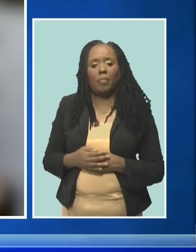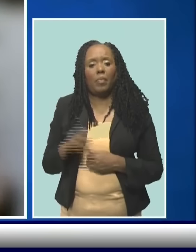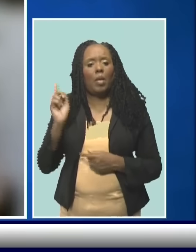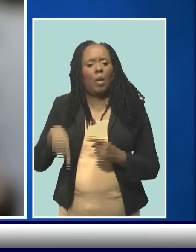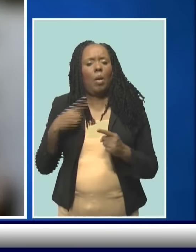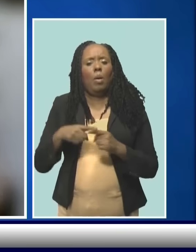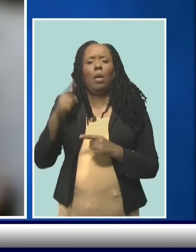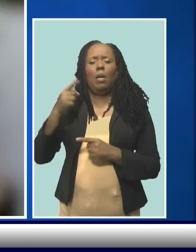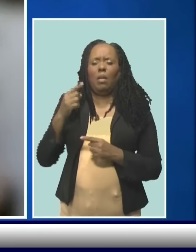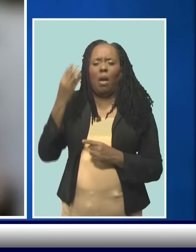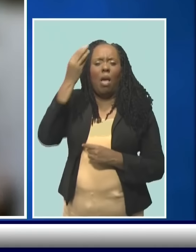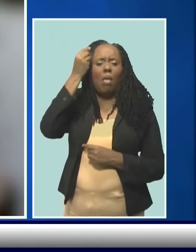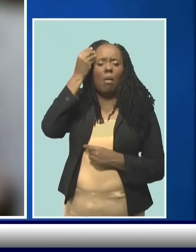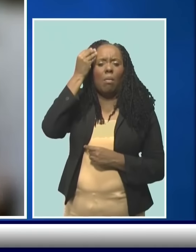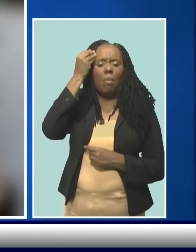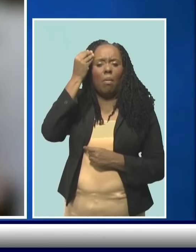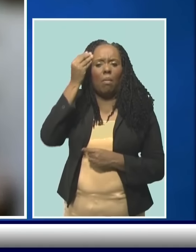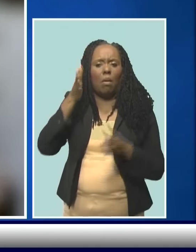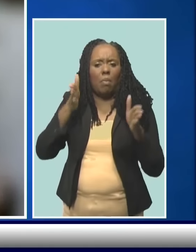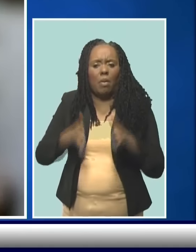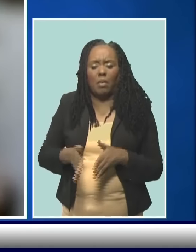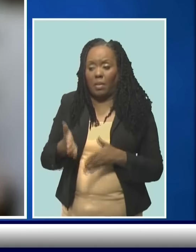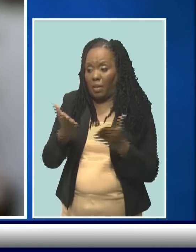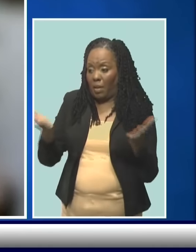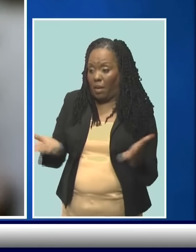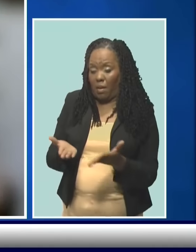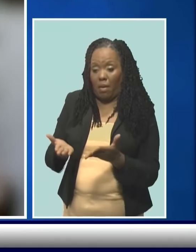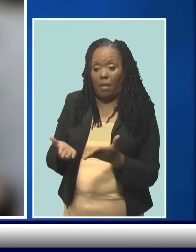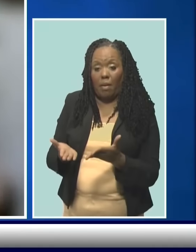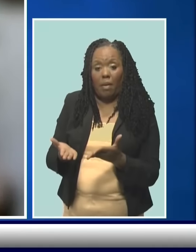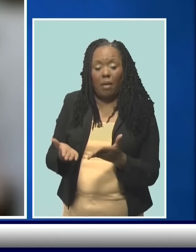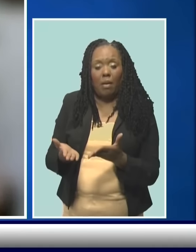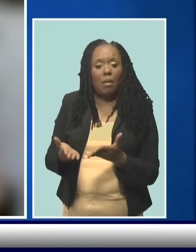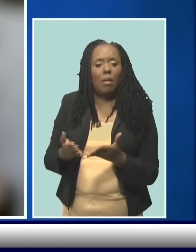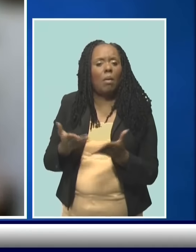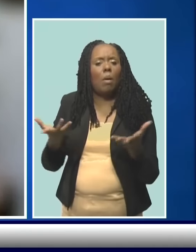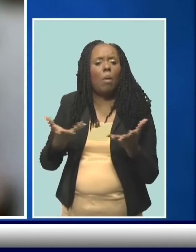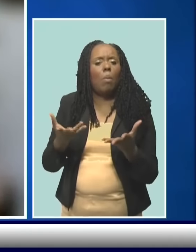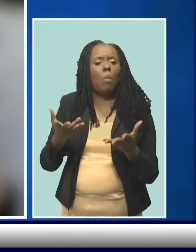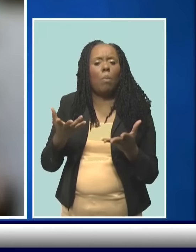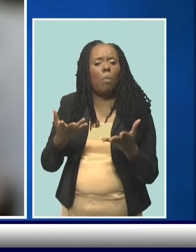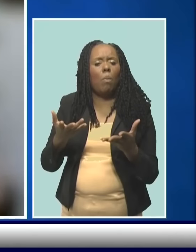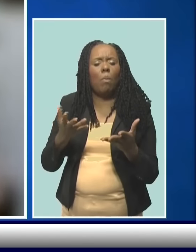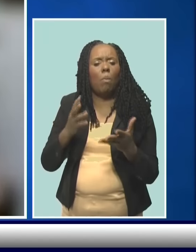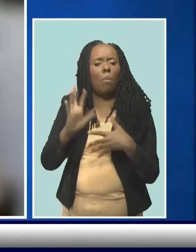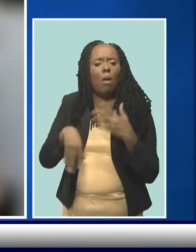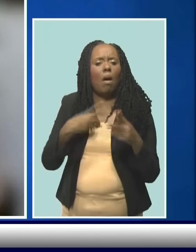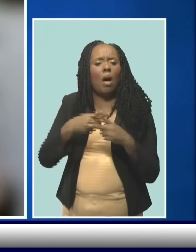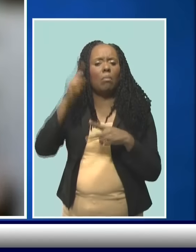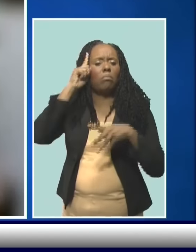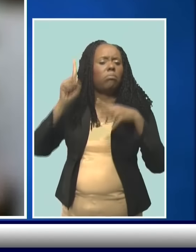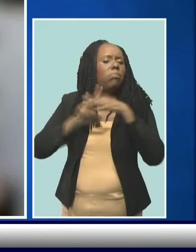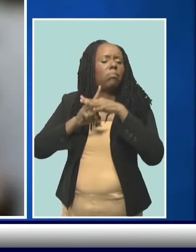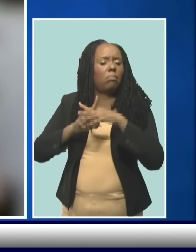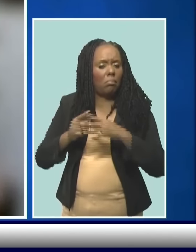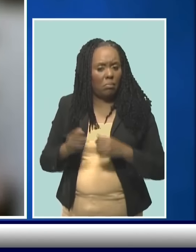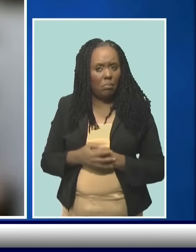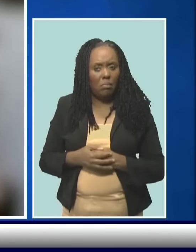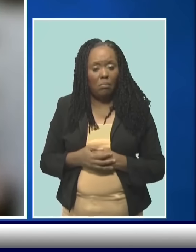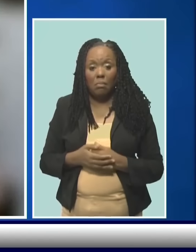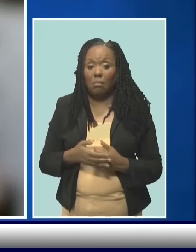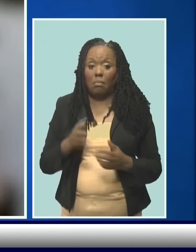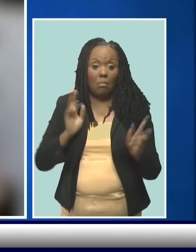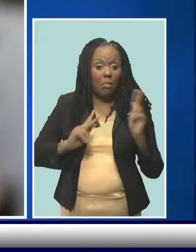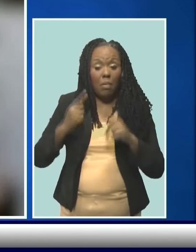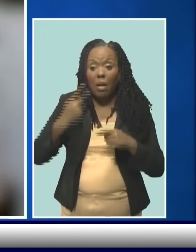that conjure up? And unfortunately, it is, someone being totally out of control, perhaps, not able to control themselves.